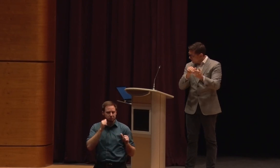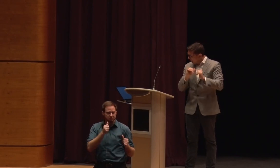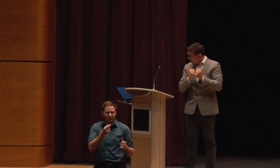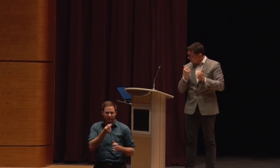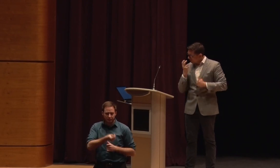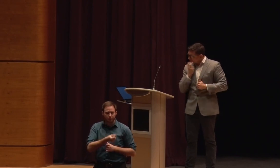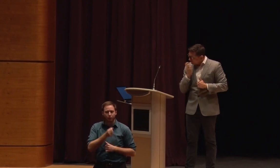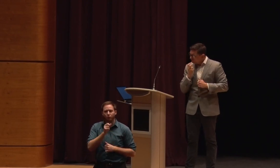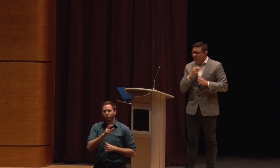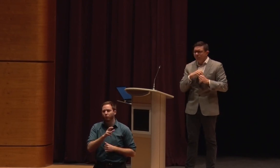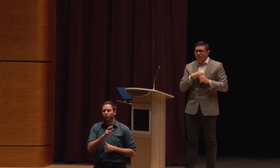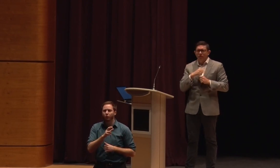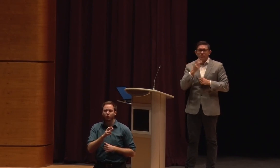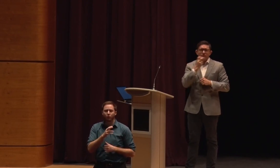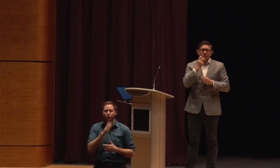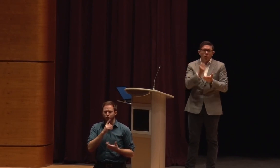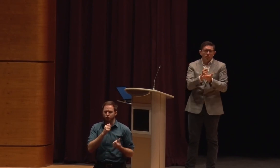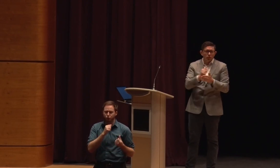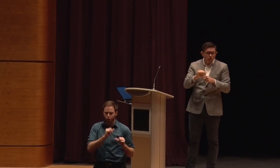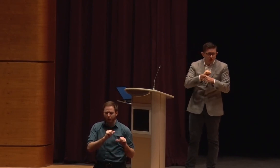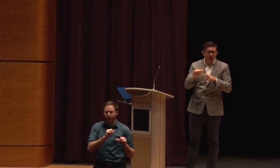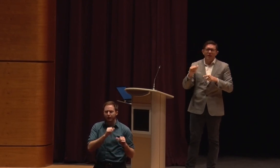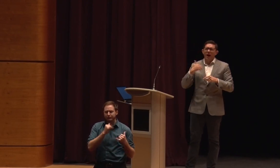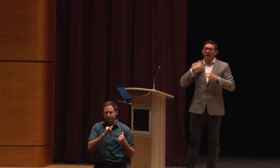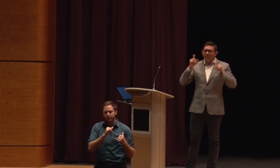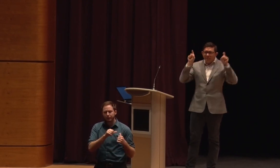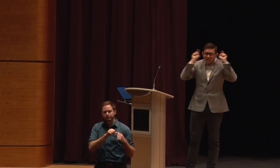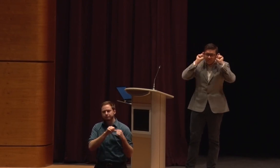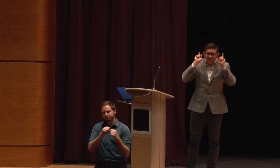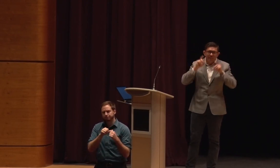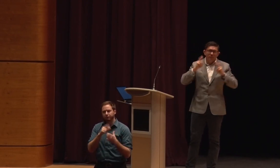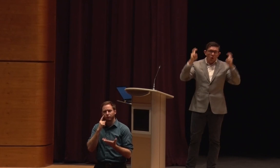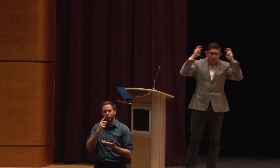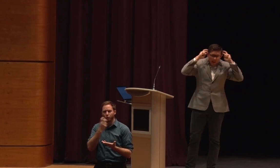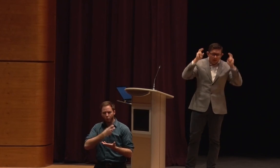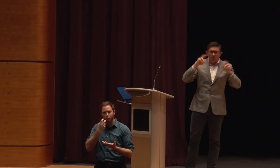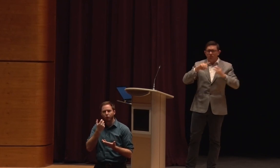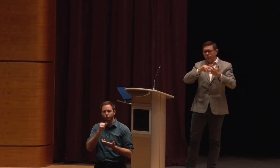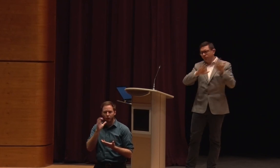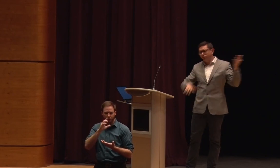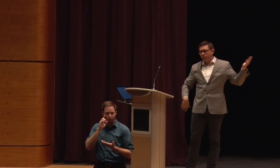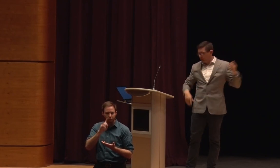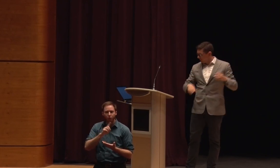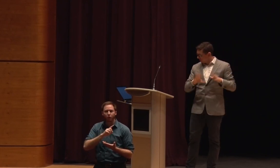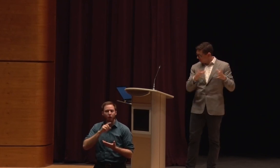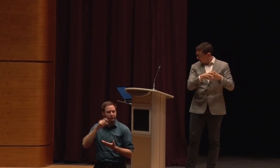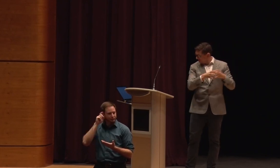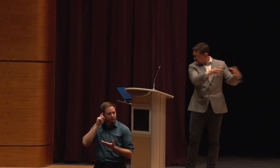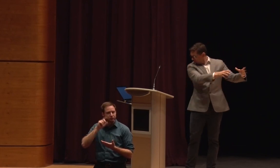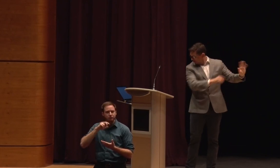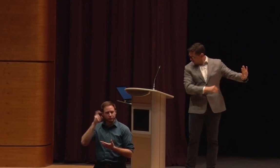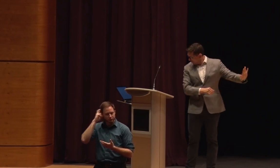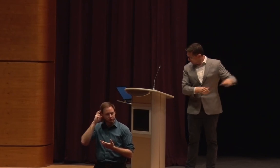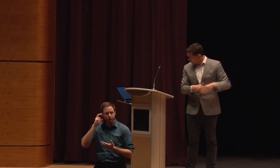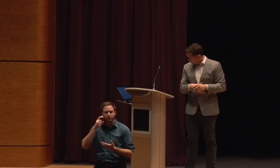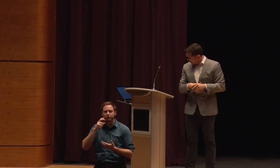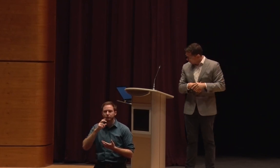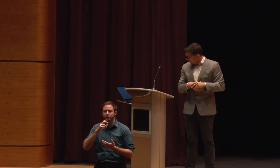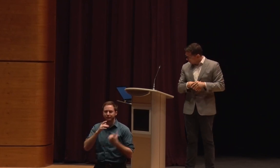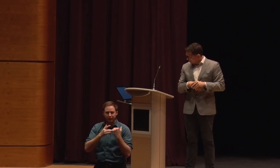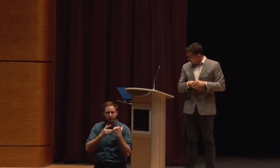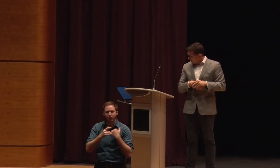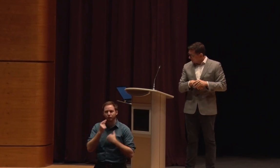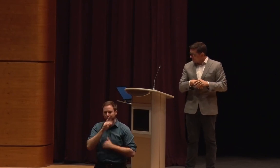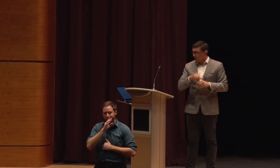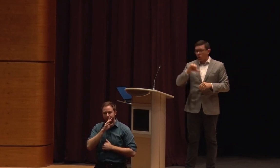and they really try and go the oral route, really focus on getting hearing assistive technologies, hearing aids, cochlear implants,